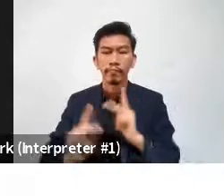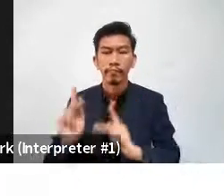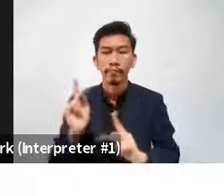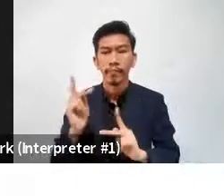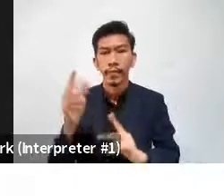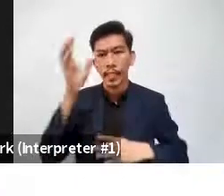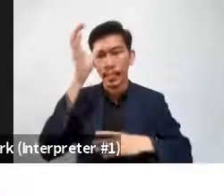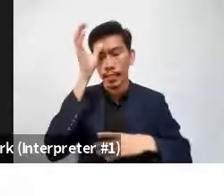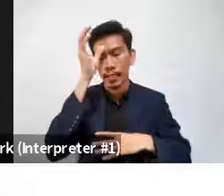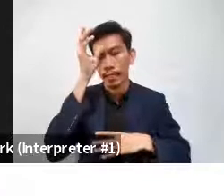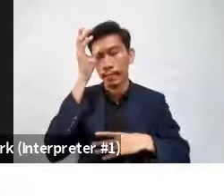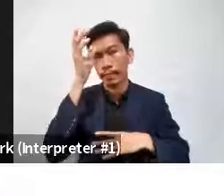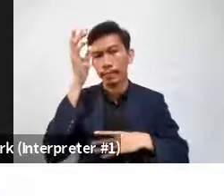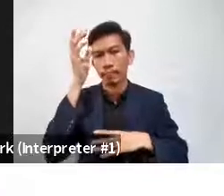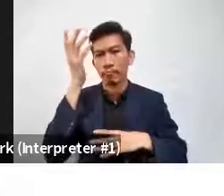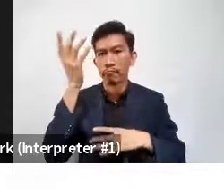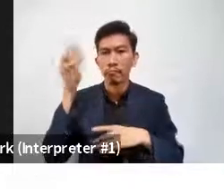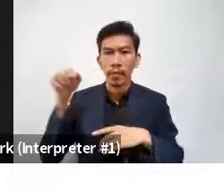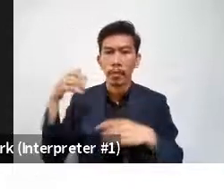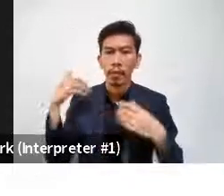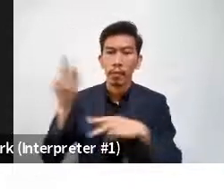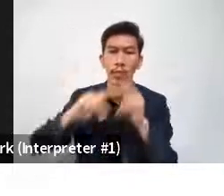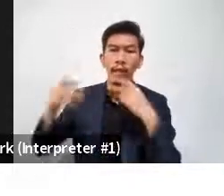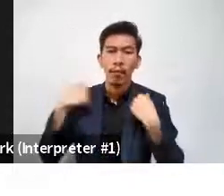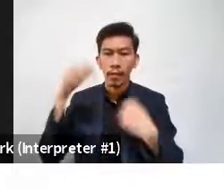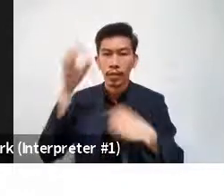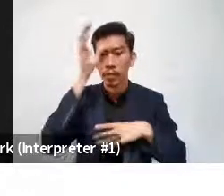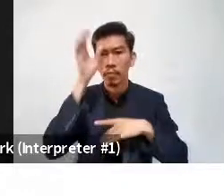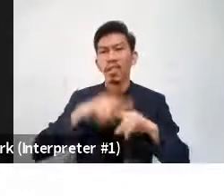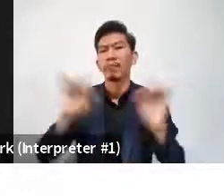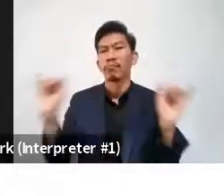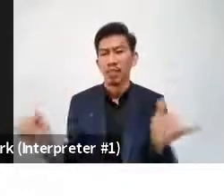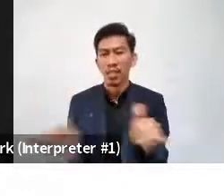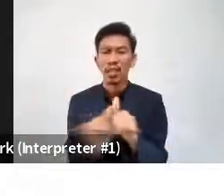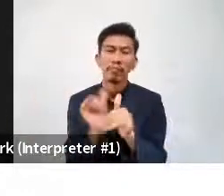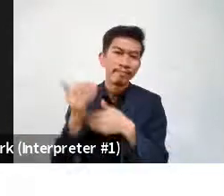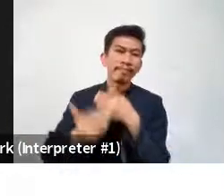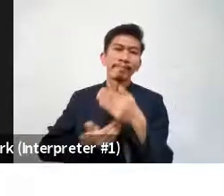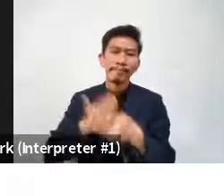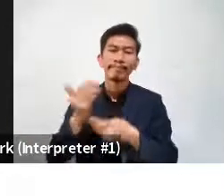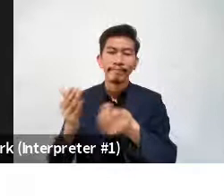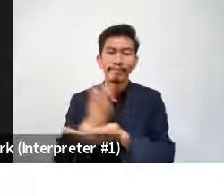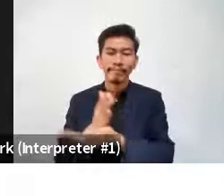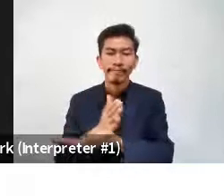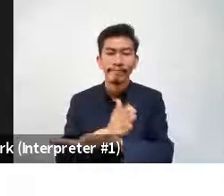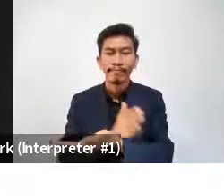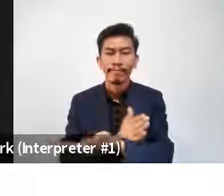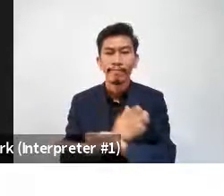patients. However, it's still a work in progress. Okay,